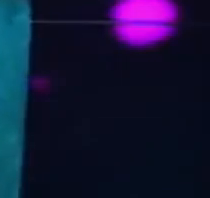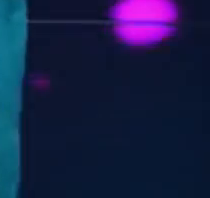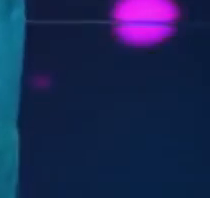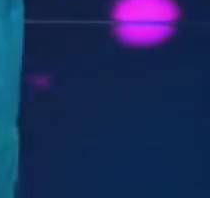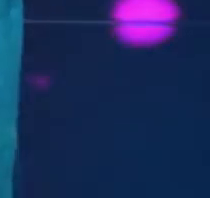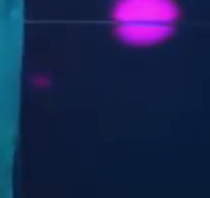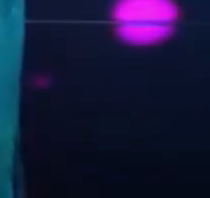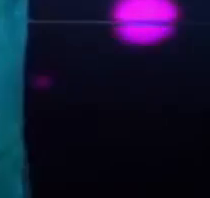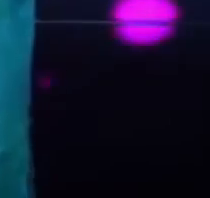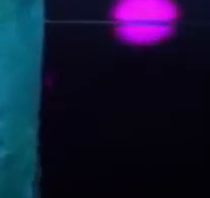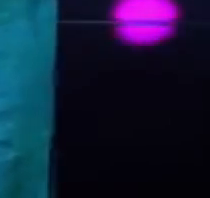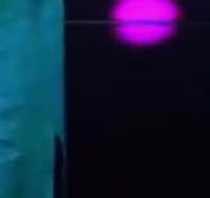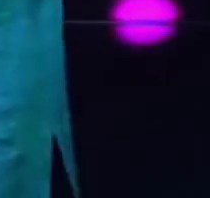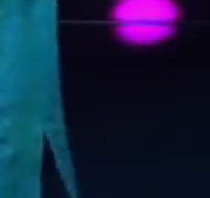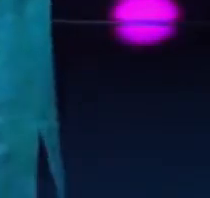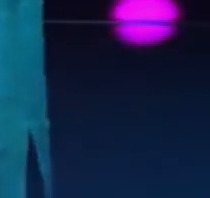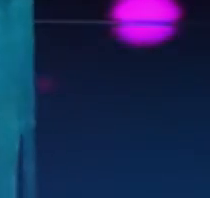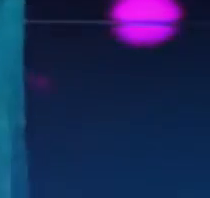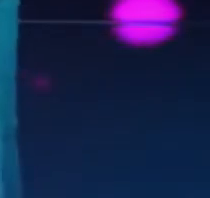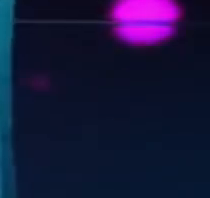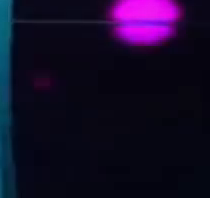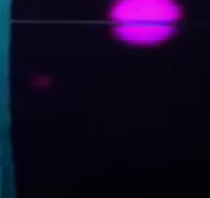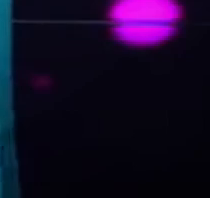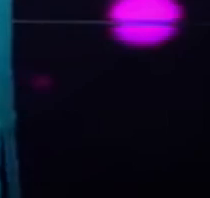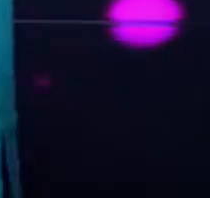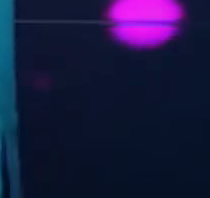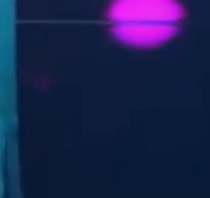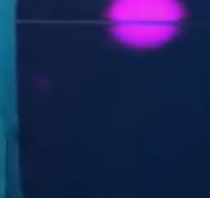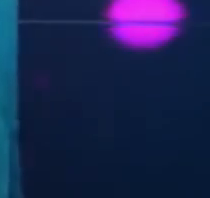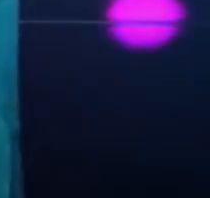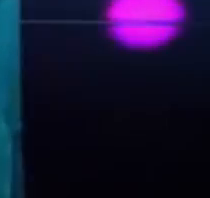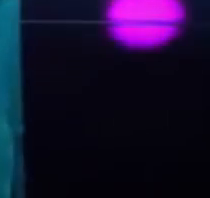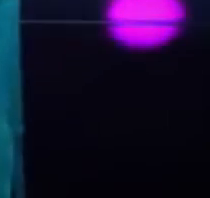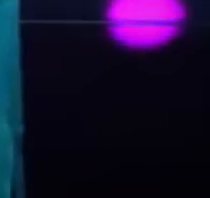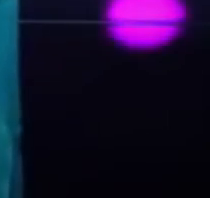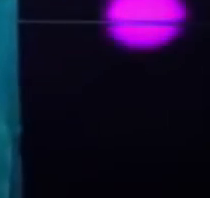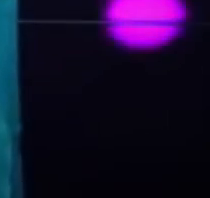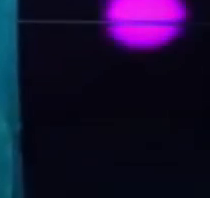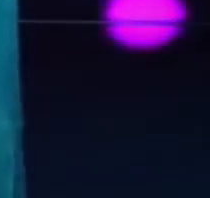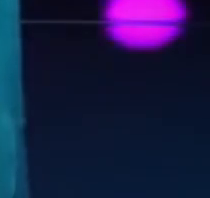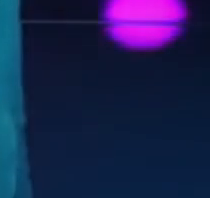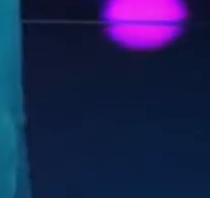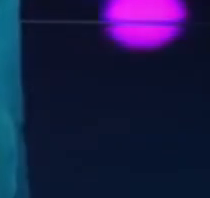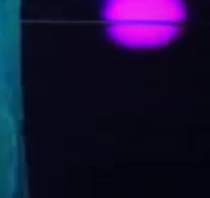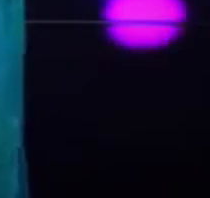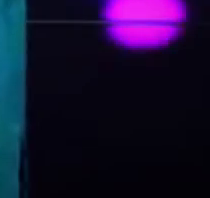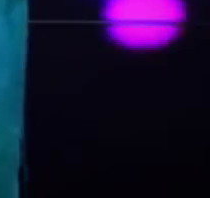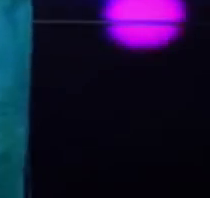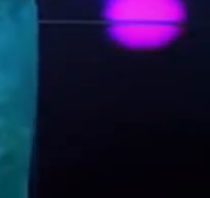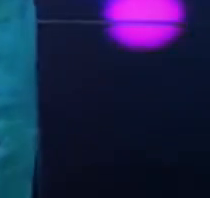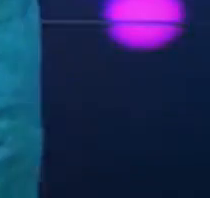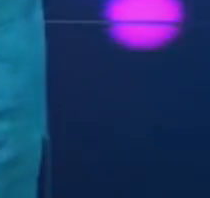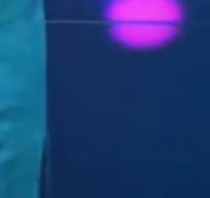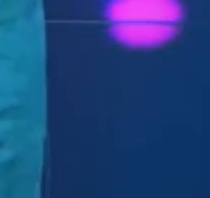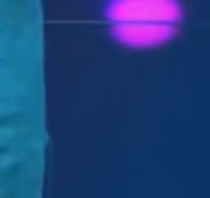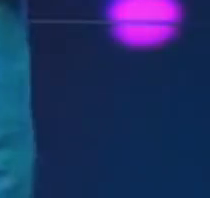serious. See, what really holds on to bitterness and unforgiveness is self.